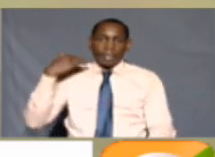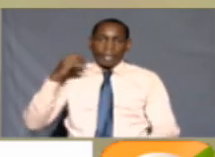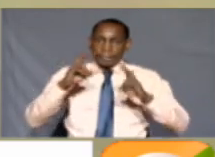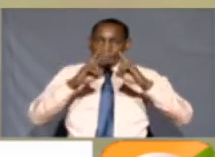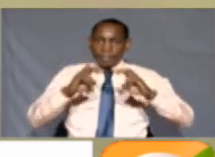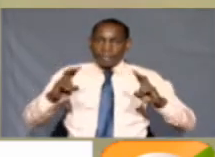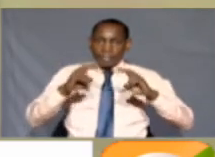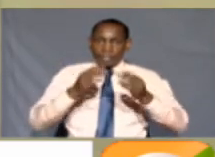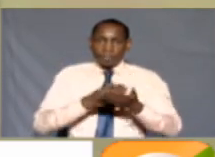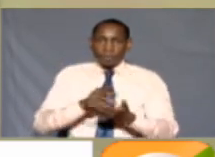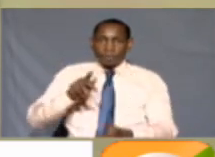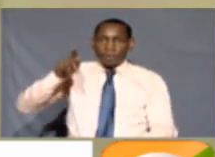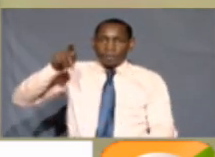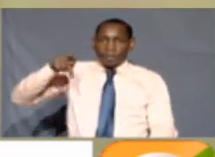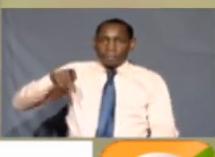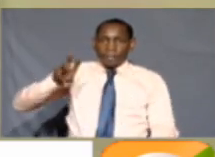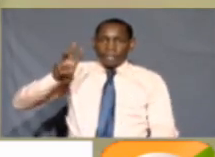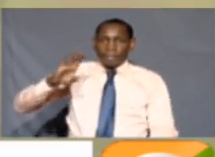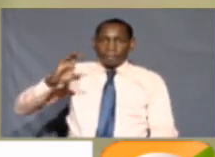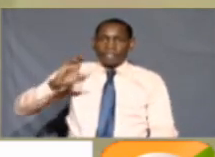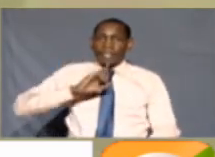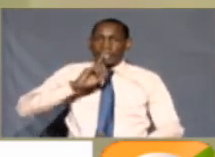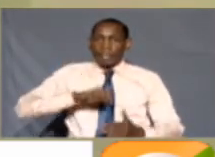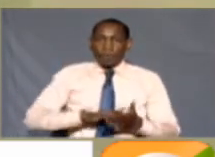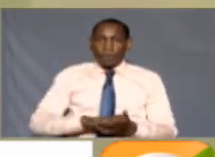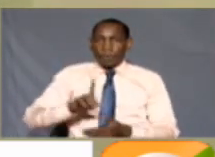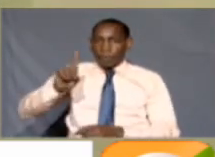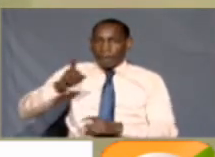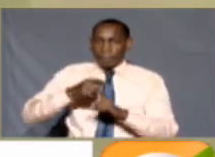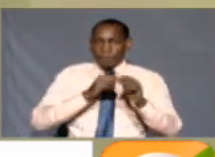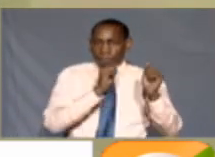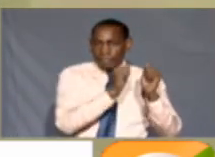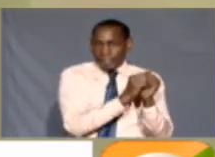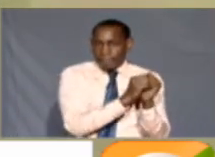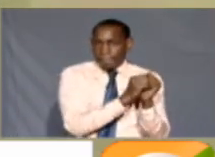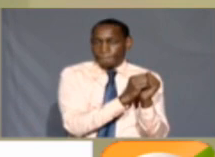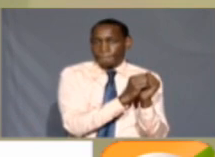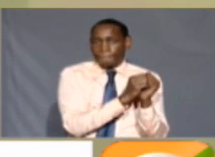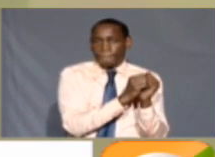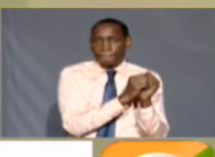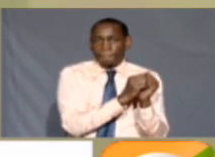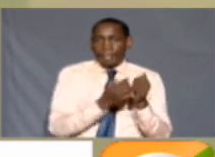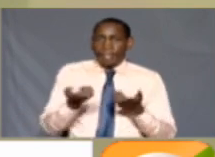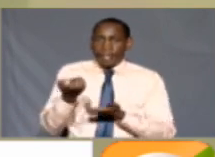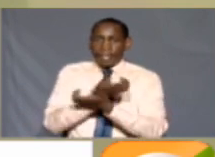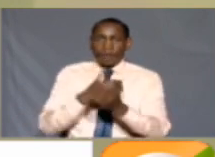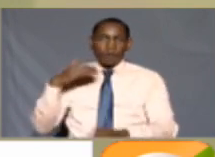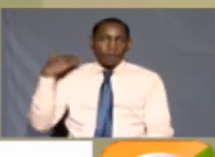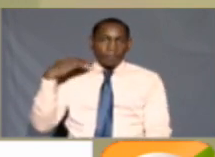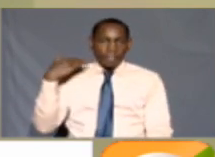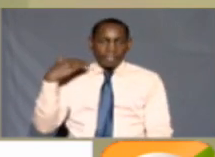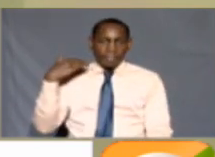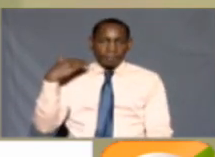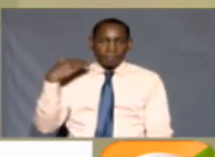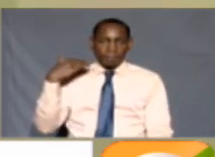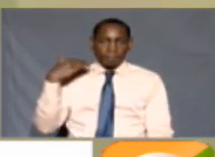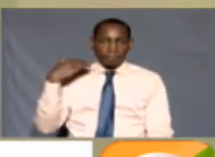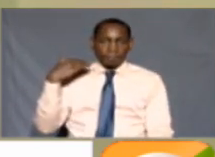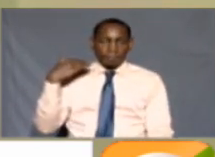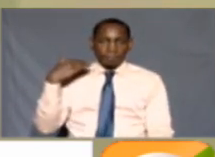Research by PwC, it says that 1 out of 10 economic crimes are